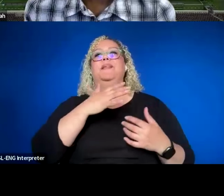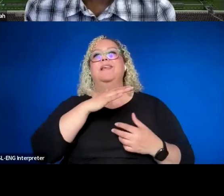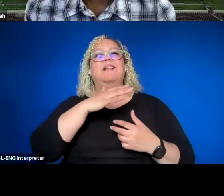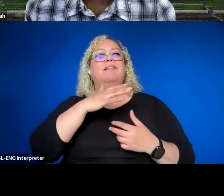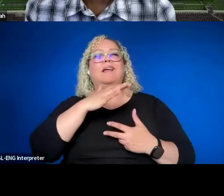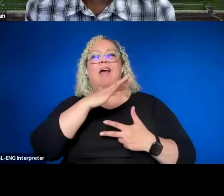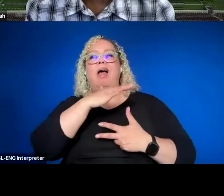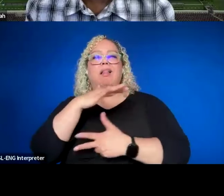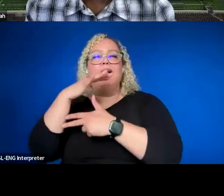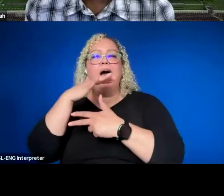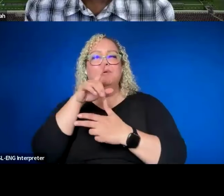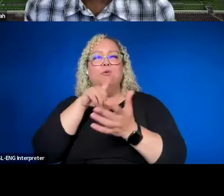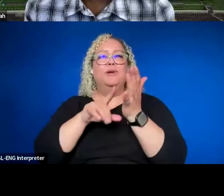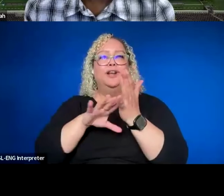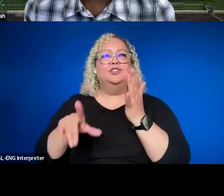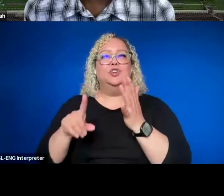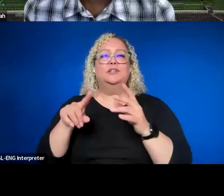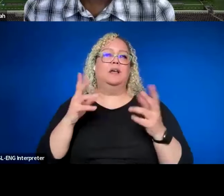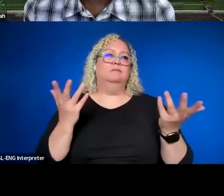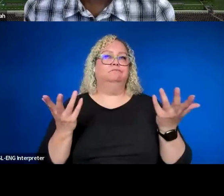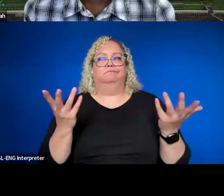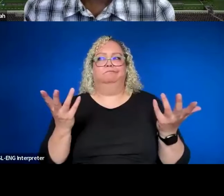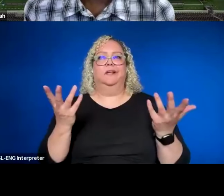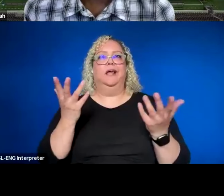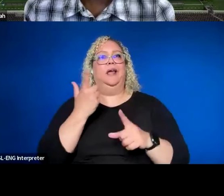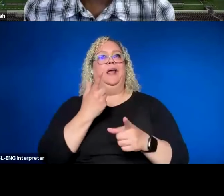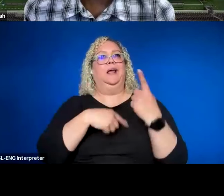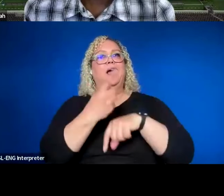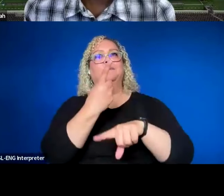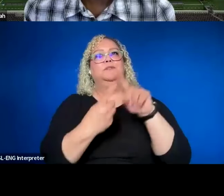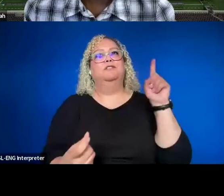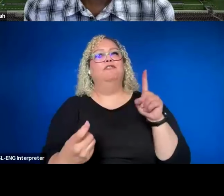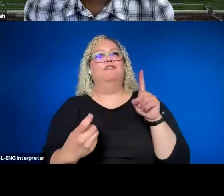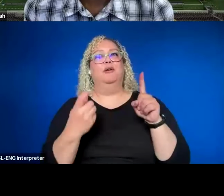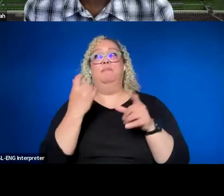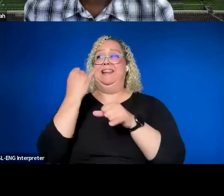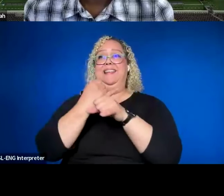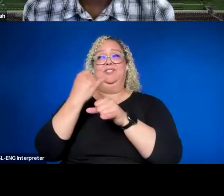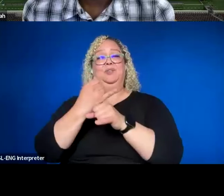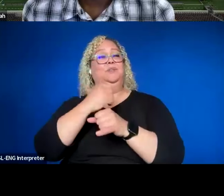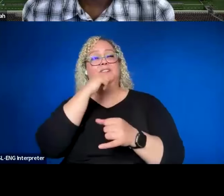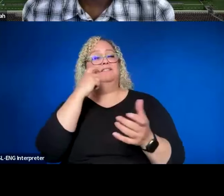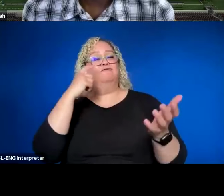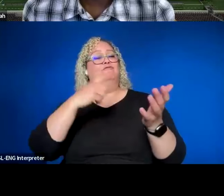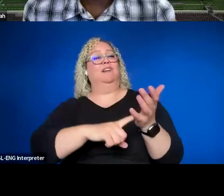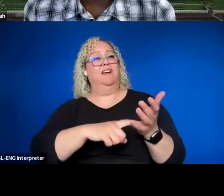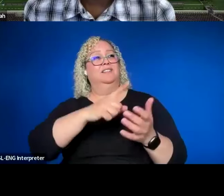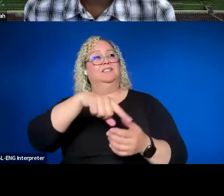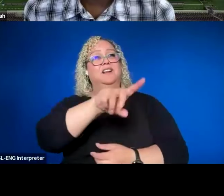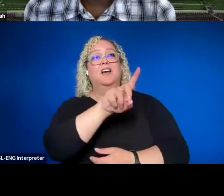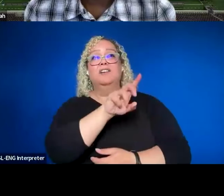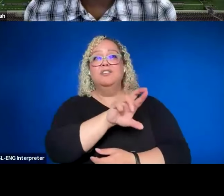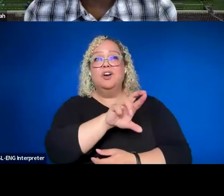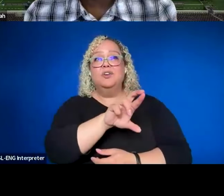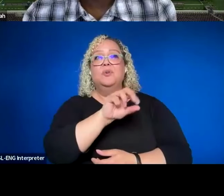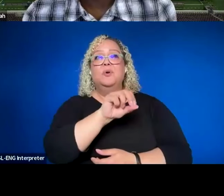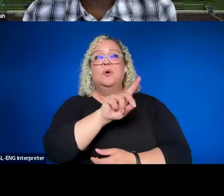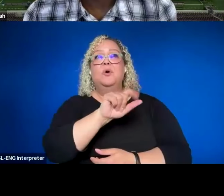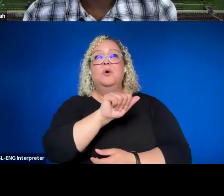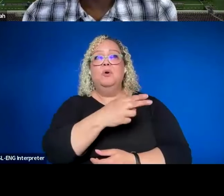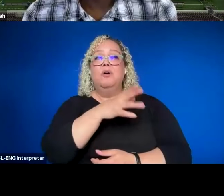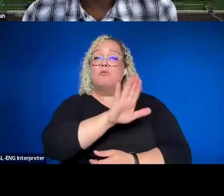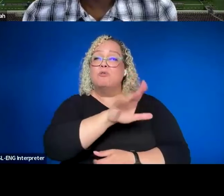not recognize that Dr. Okah's time building relationship with a community needs to be valued,